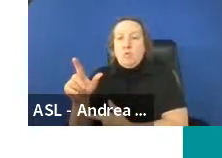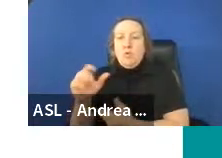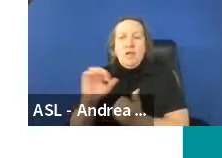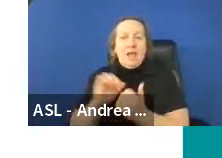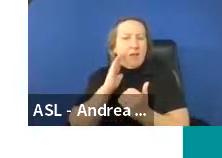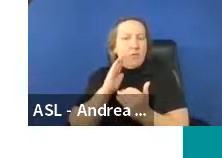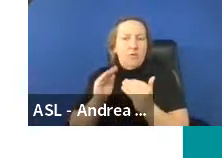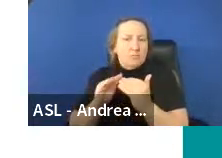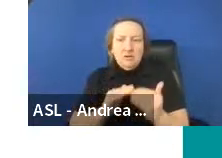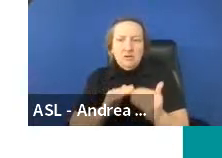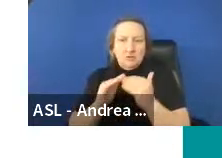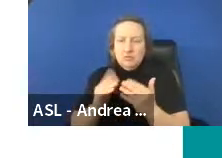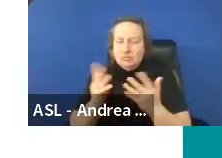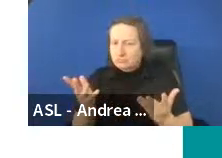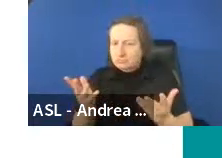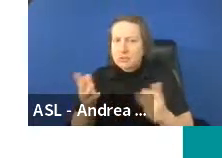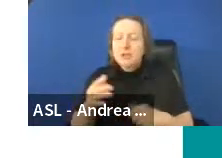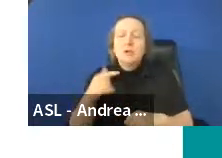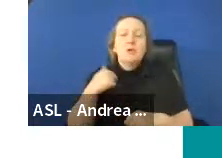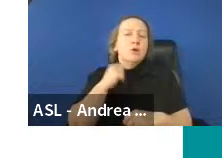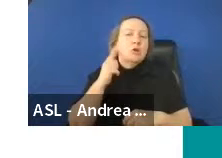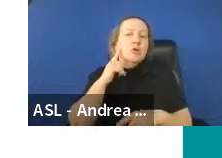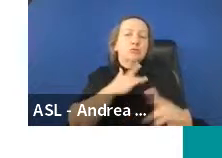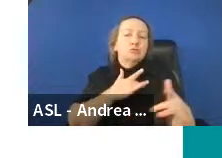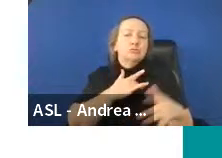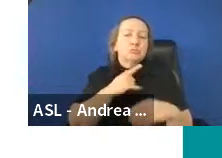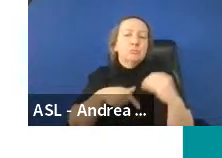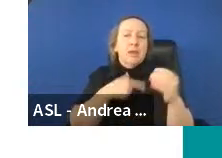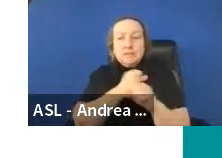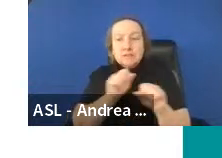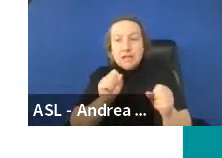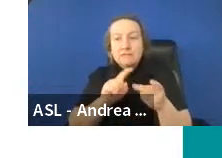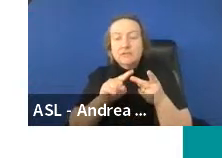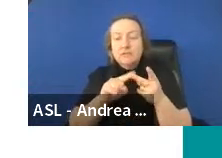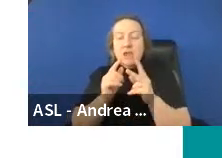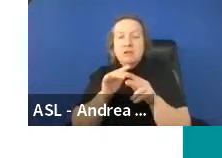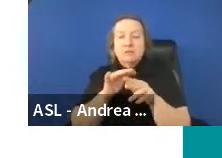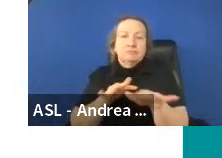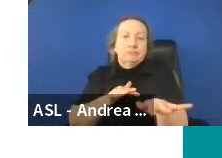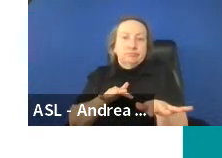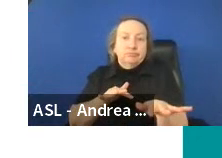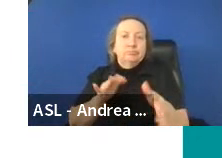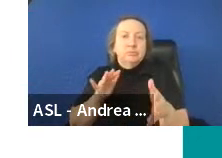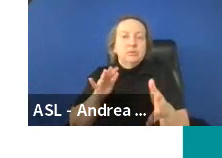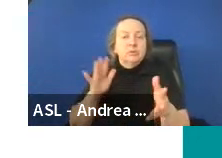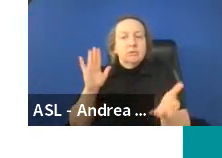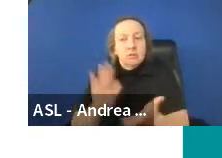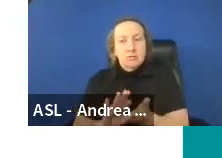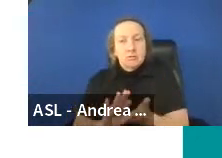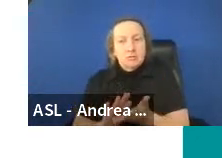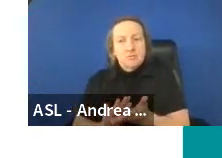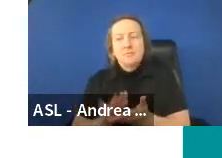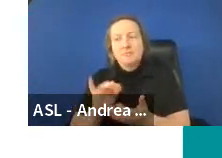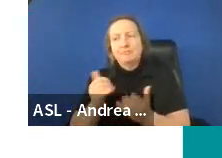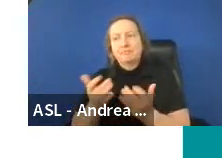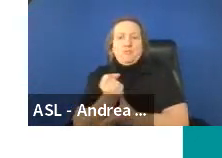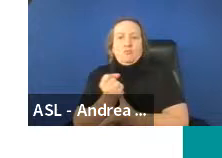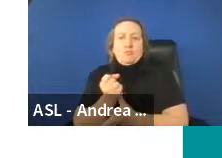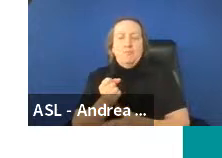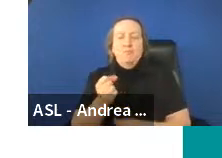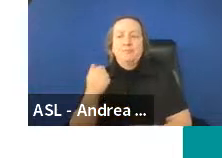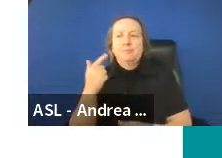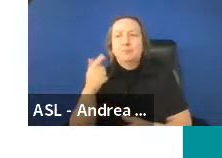equitably. We heard concerns around safety and congestion relief of the top priorities, a desire